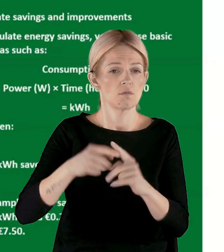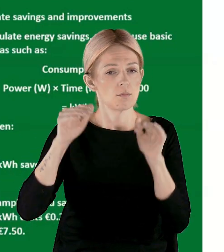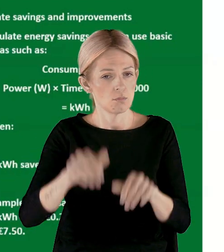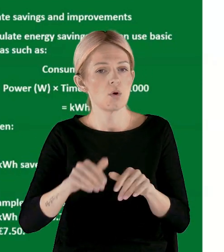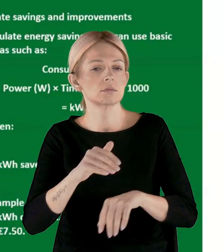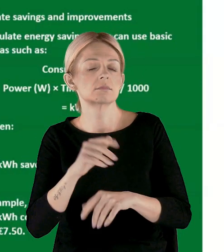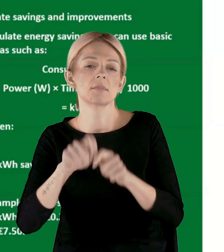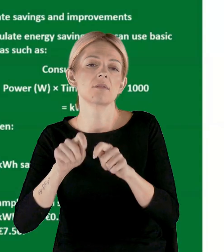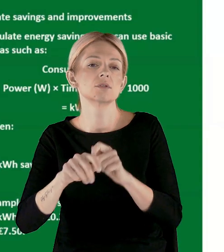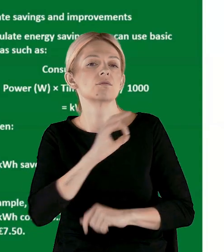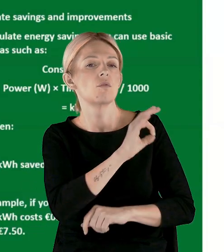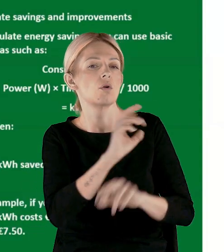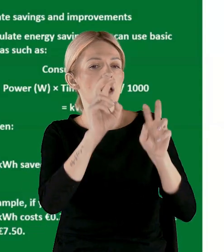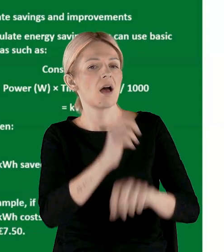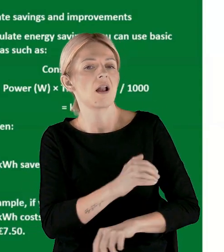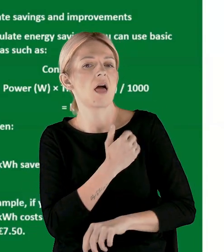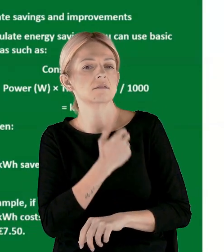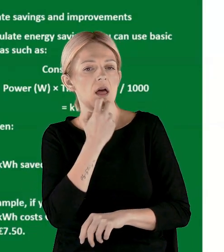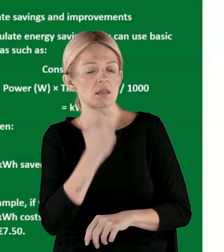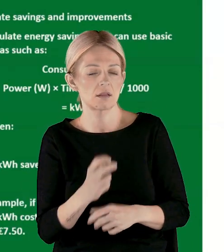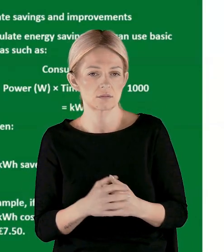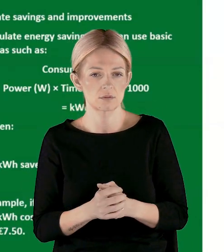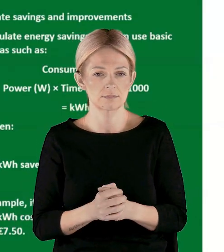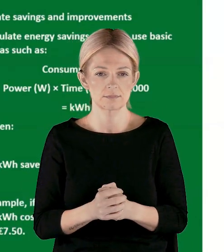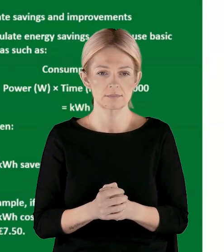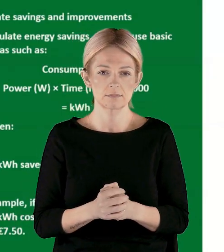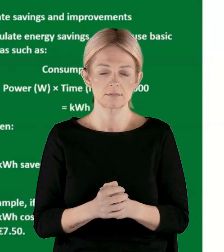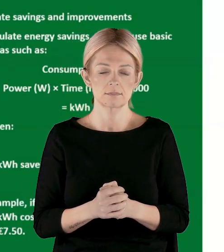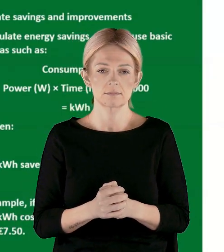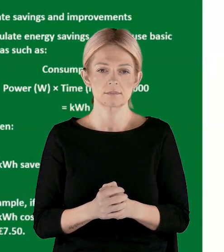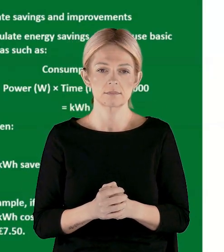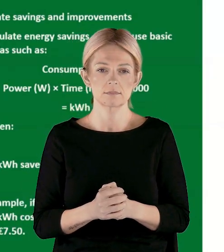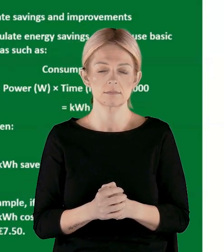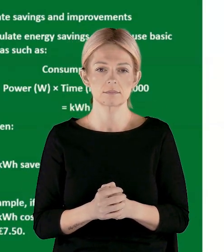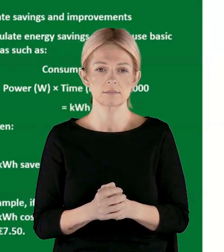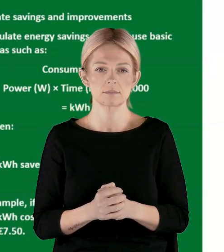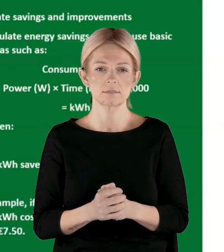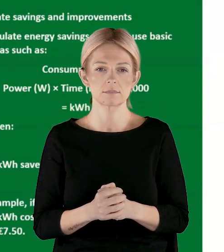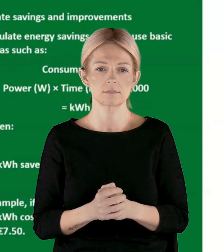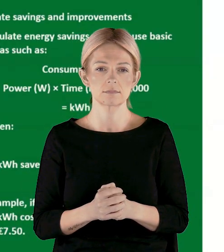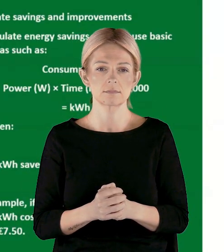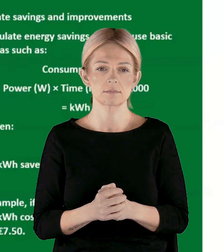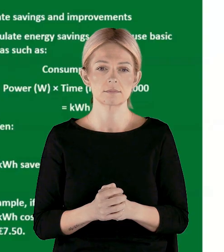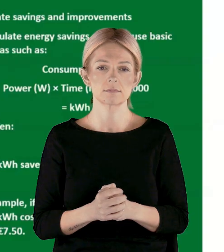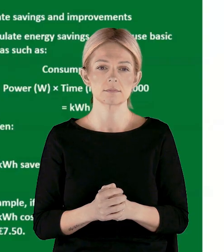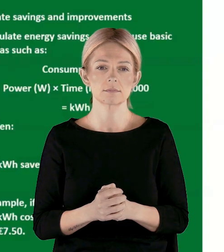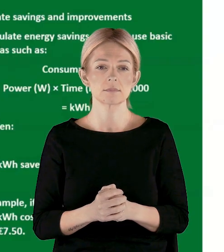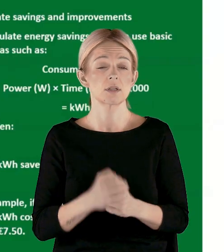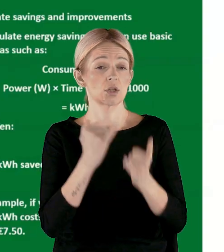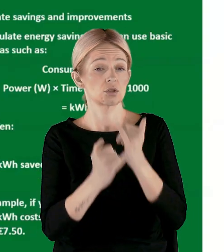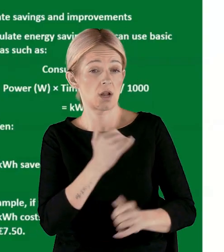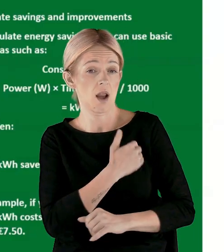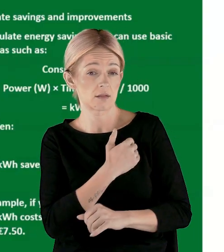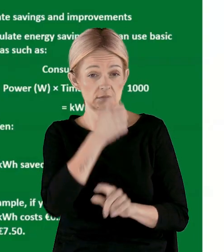really little amount of power, and it consumes just a little bit,